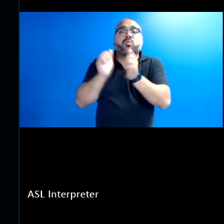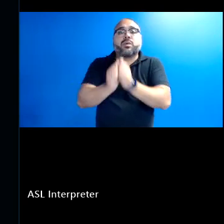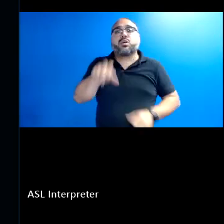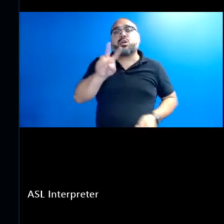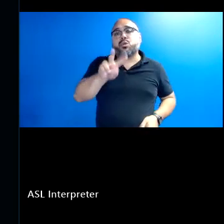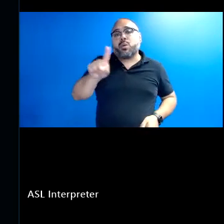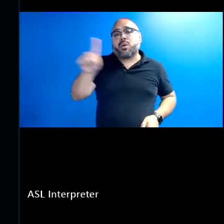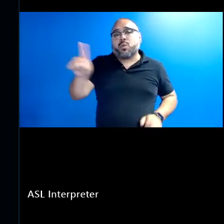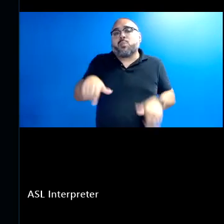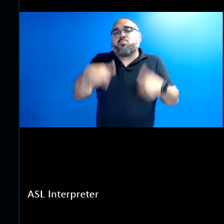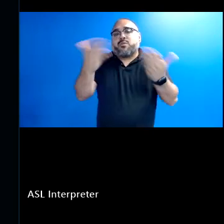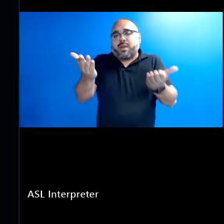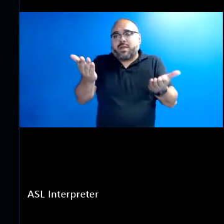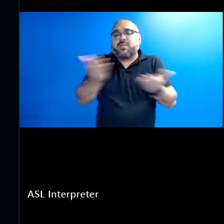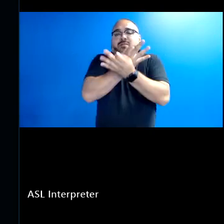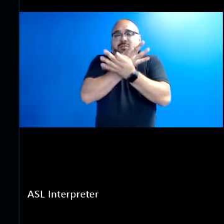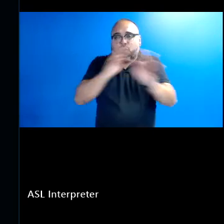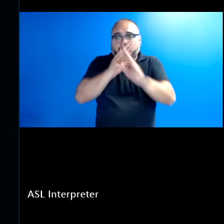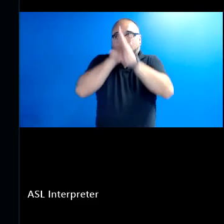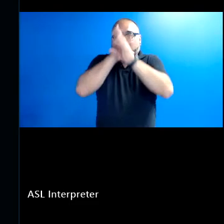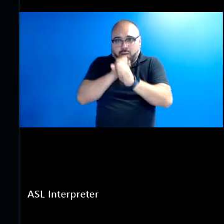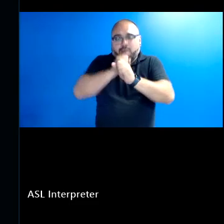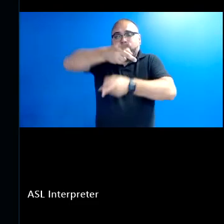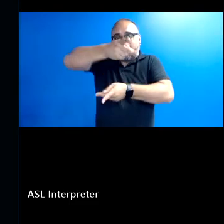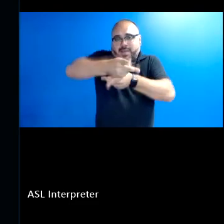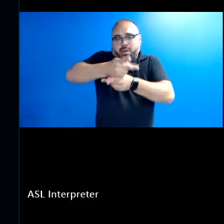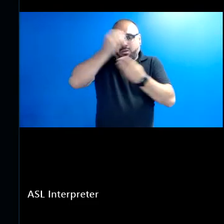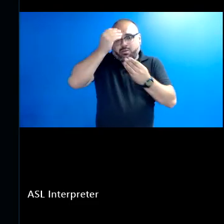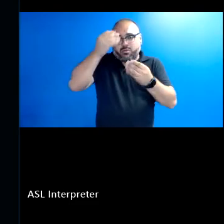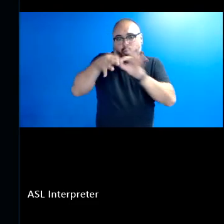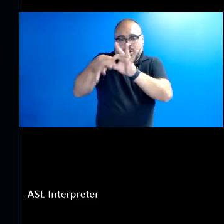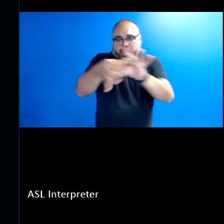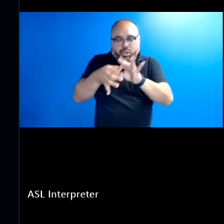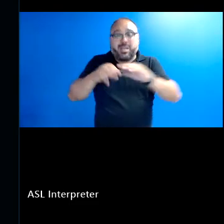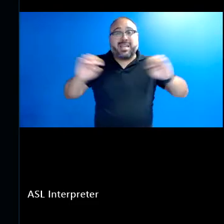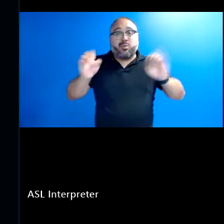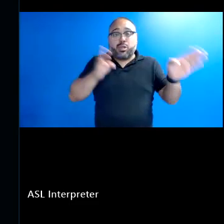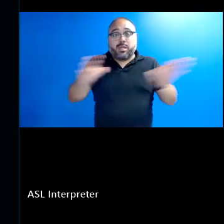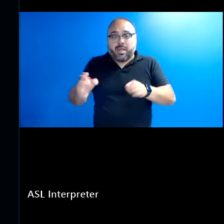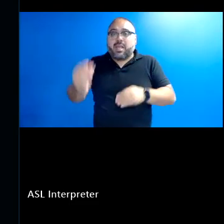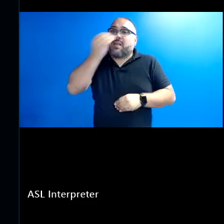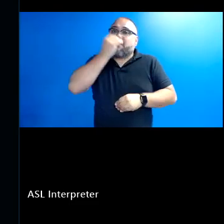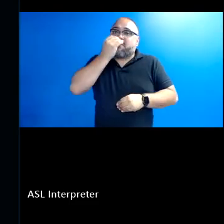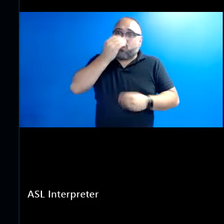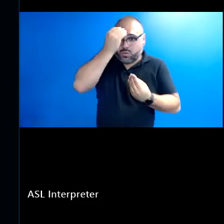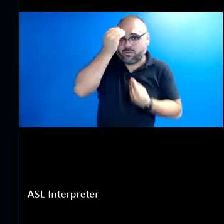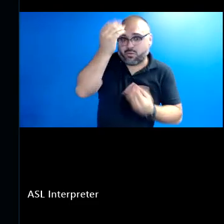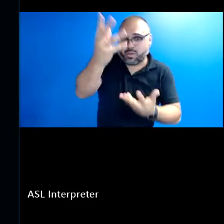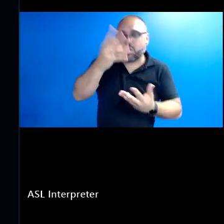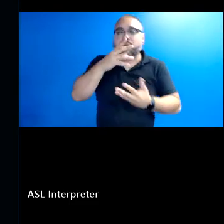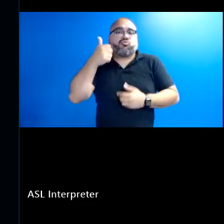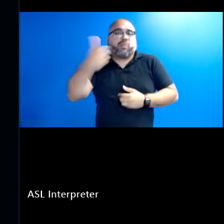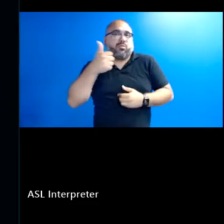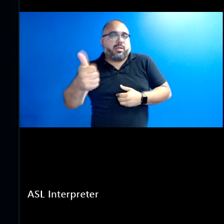and confidential 24/7 care coordination, emergency planning, and referrals for food, transportation, and